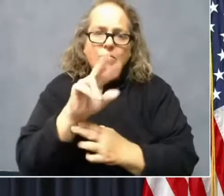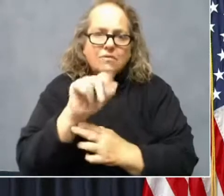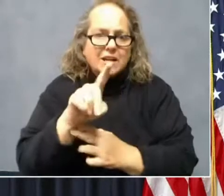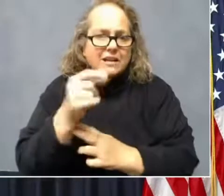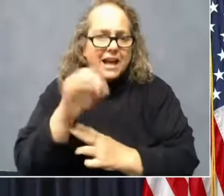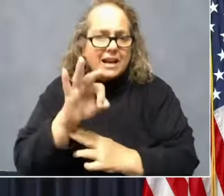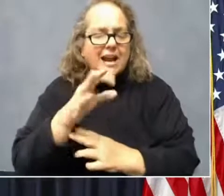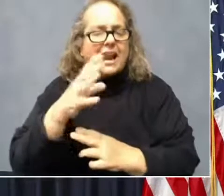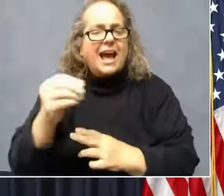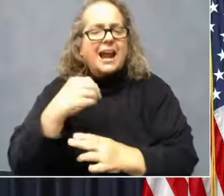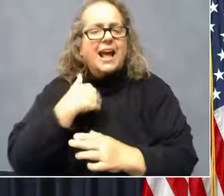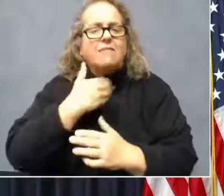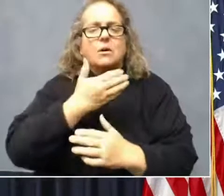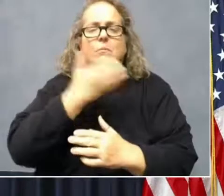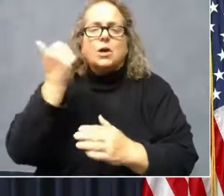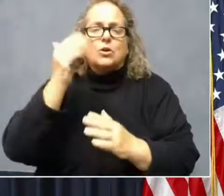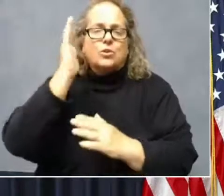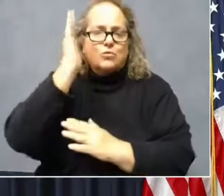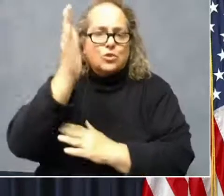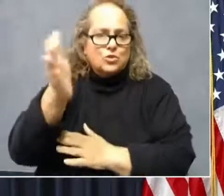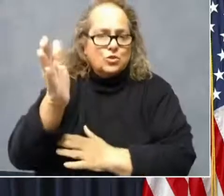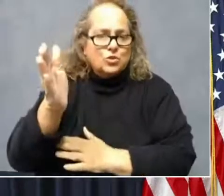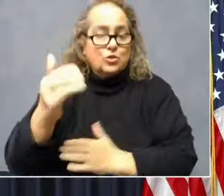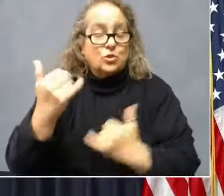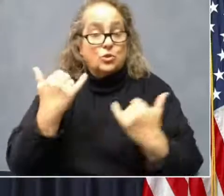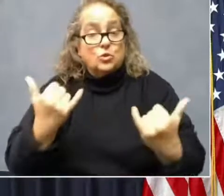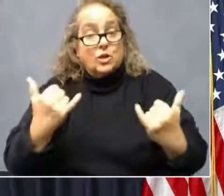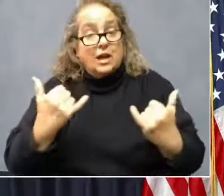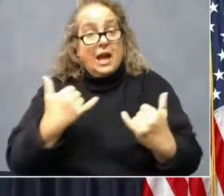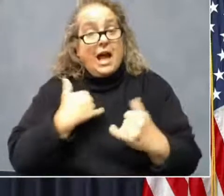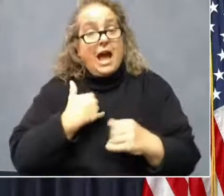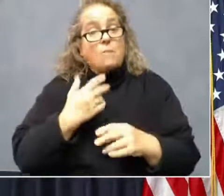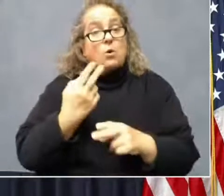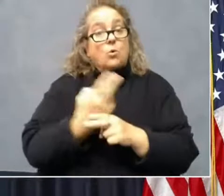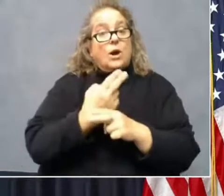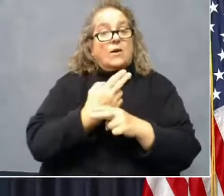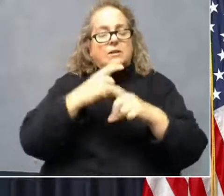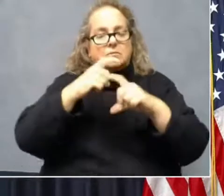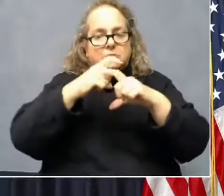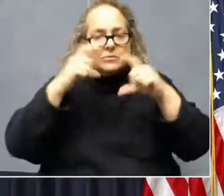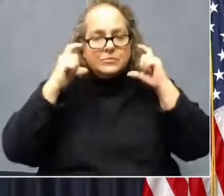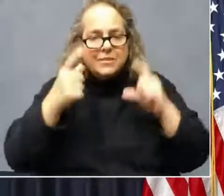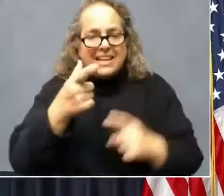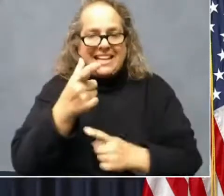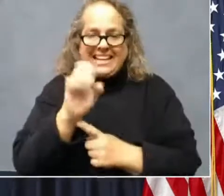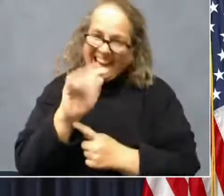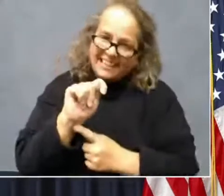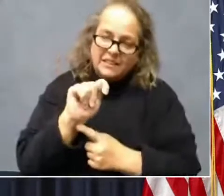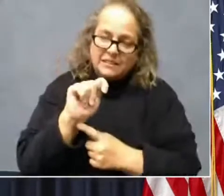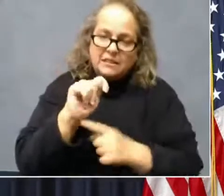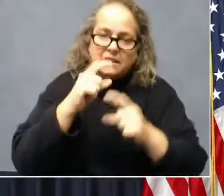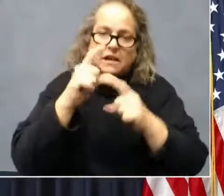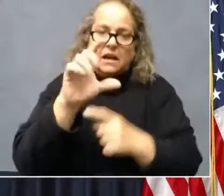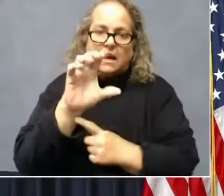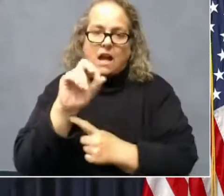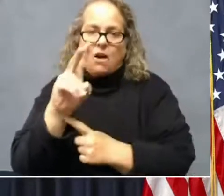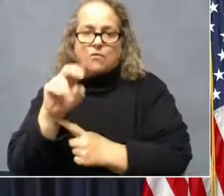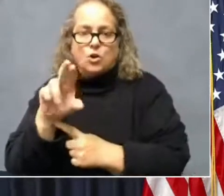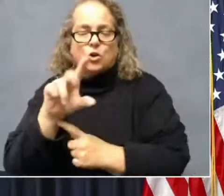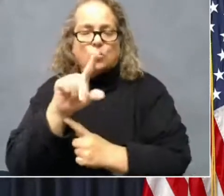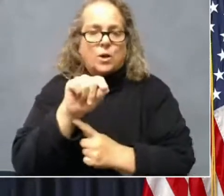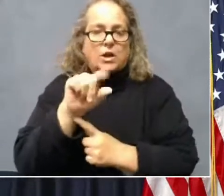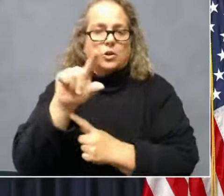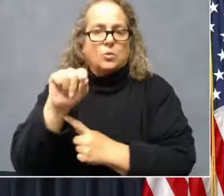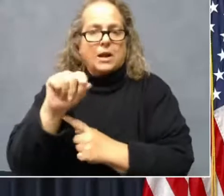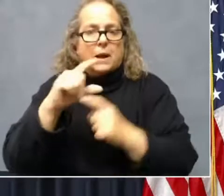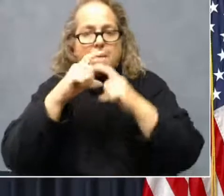So today, I'm wearing a Get Covered 2021 mask. Kentucky is joining a broad coalition of other